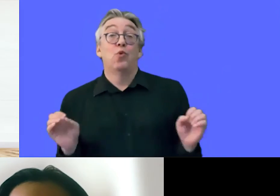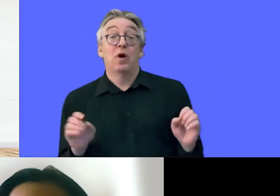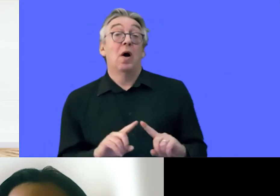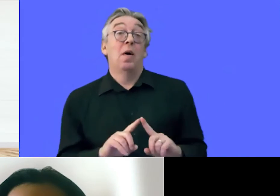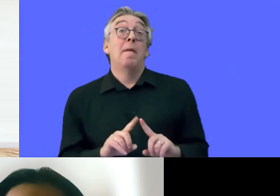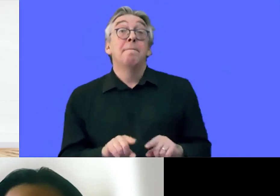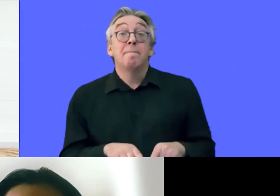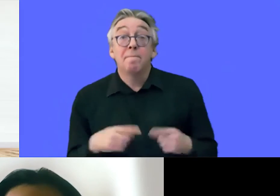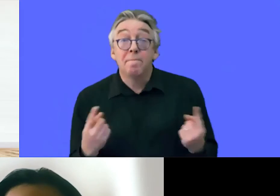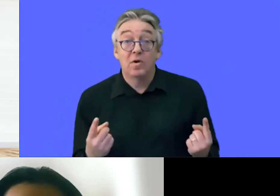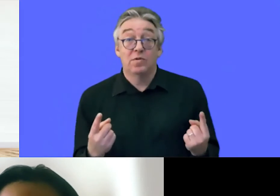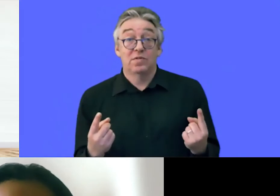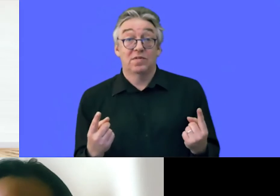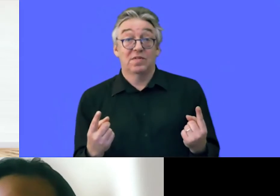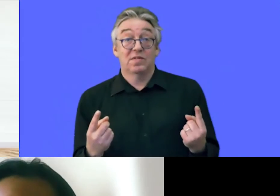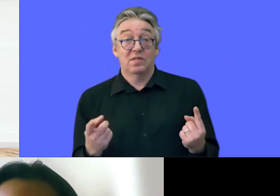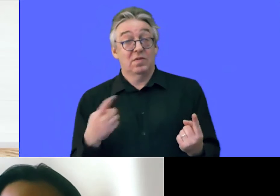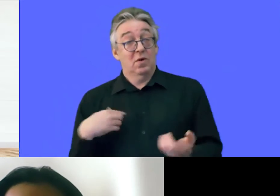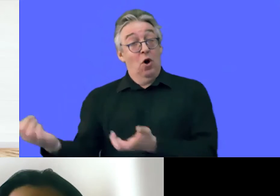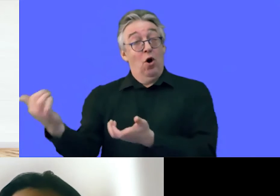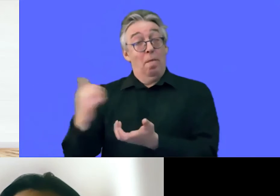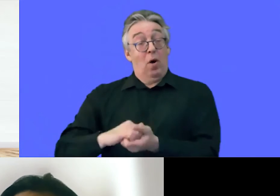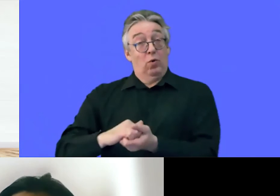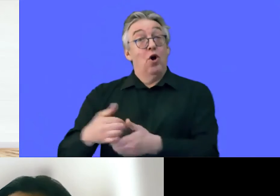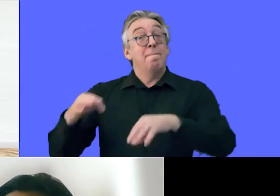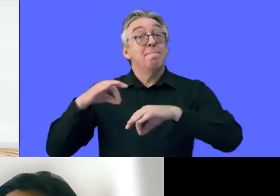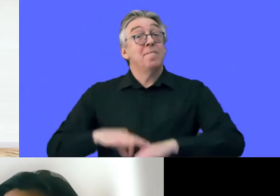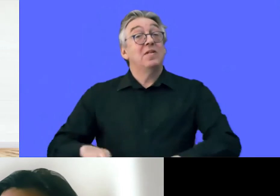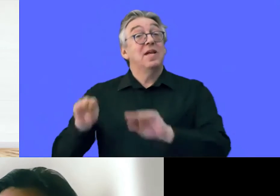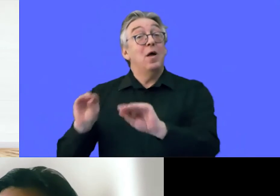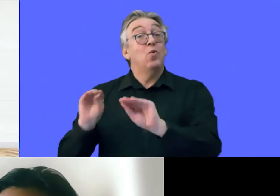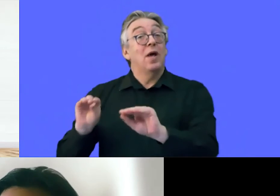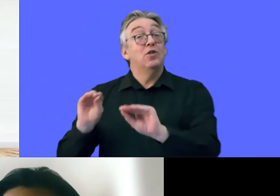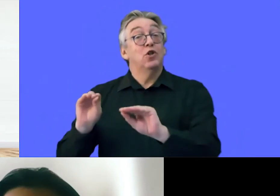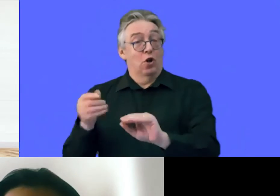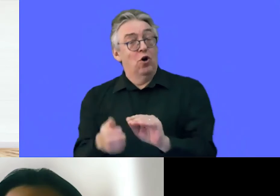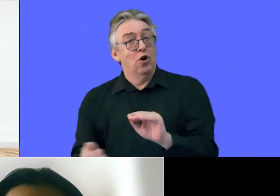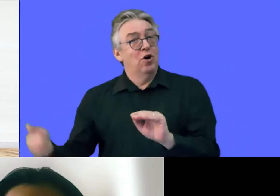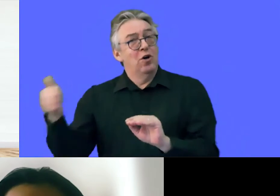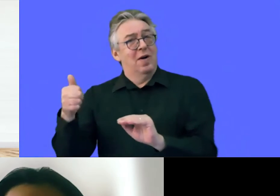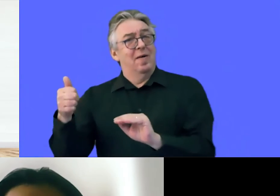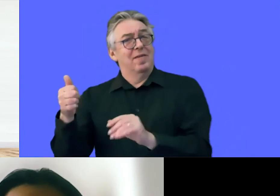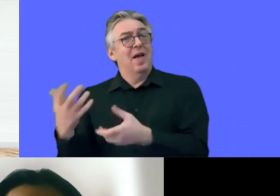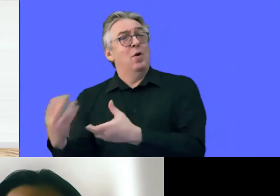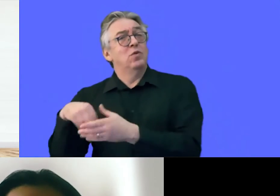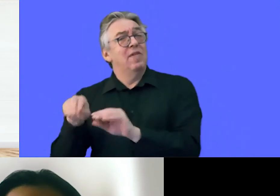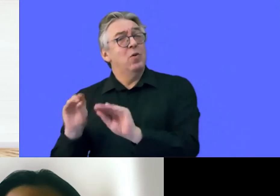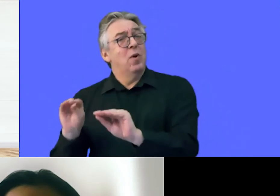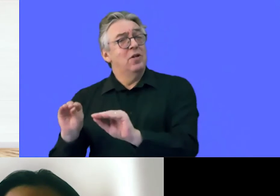of our counterpart, which is the Ministry of Education and Directorate of Technical Education. They